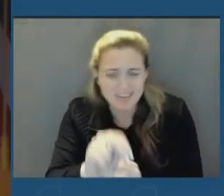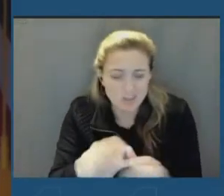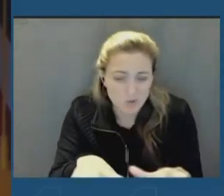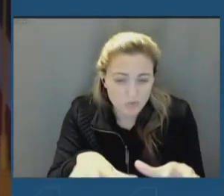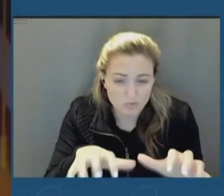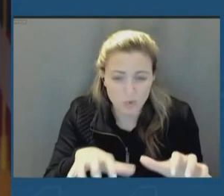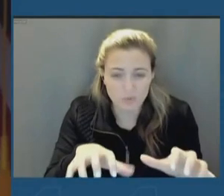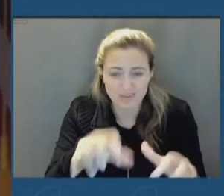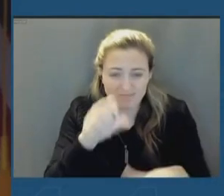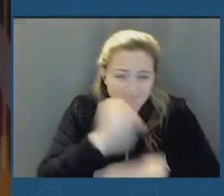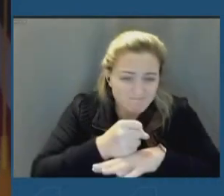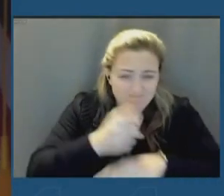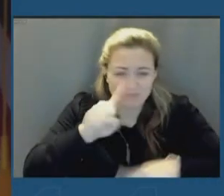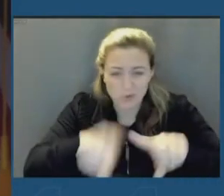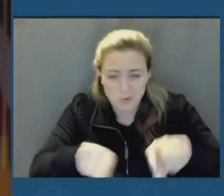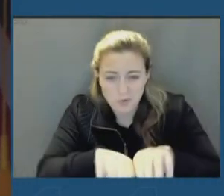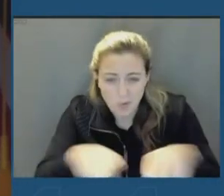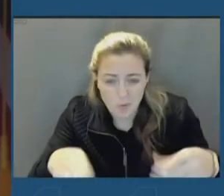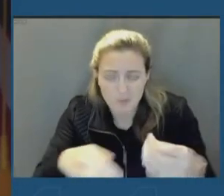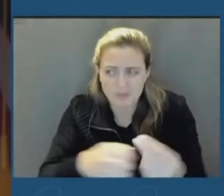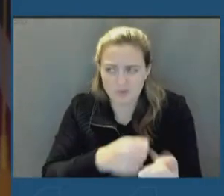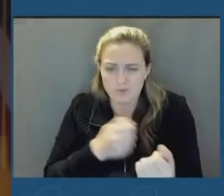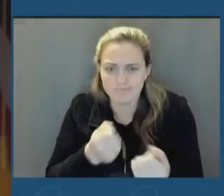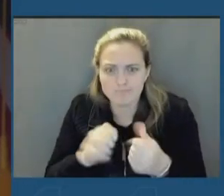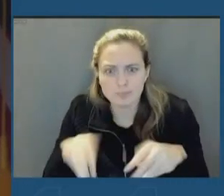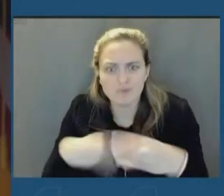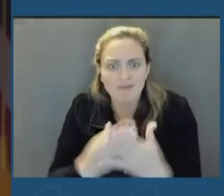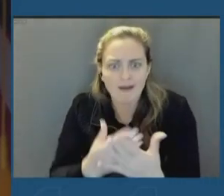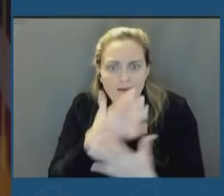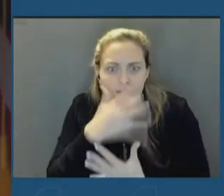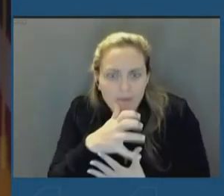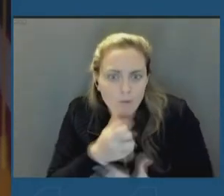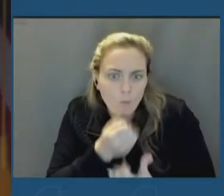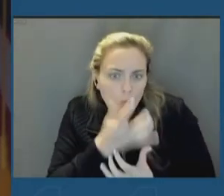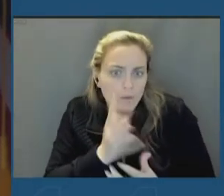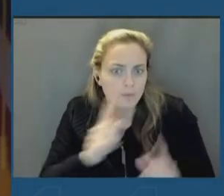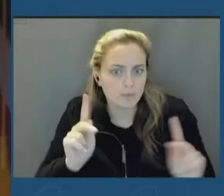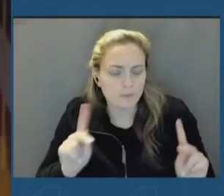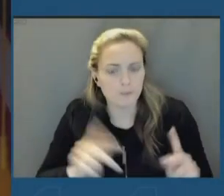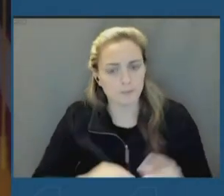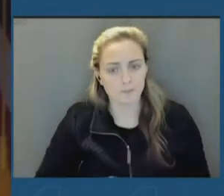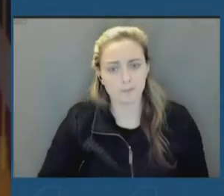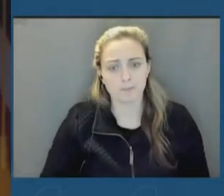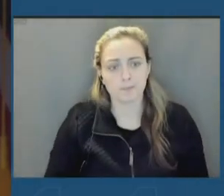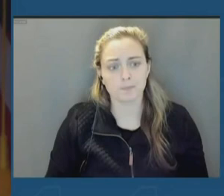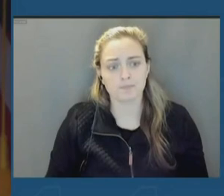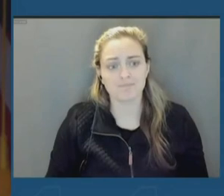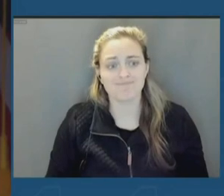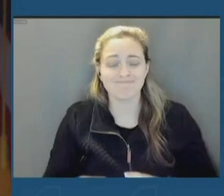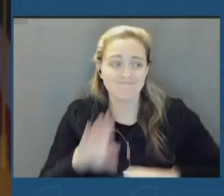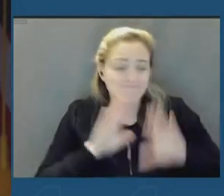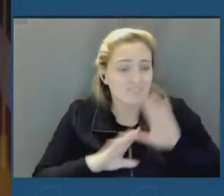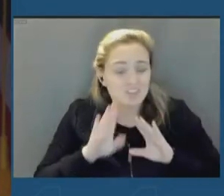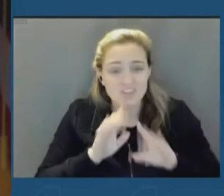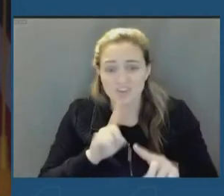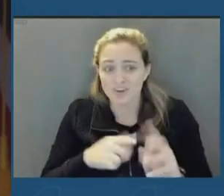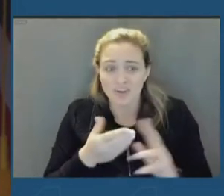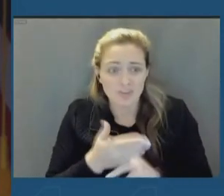solid so they could bring life-saving heat and warmth to people. And they were so frustrated they couldn't get through the